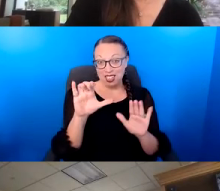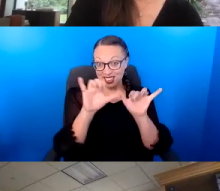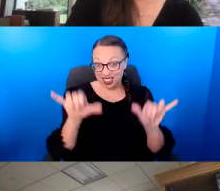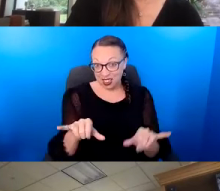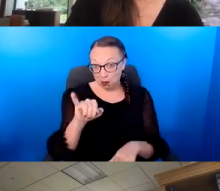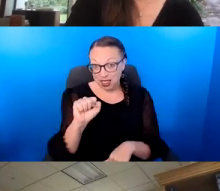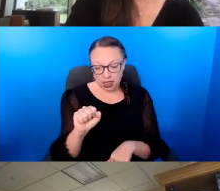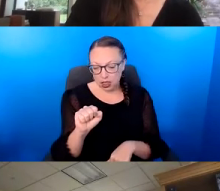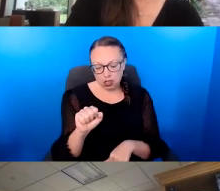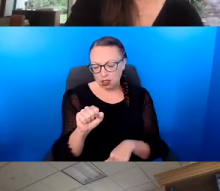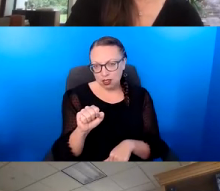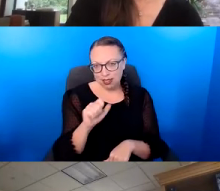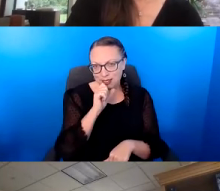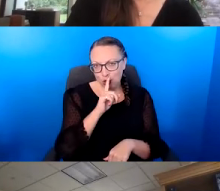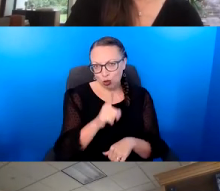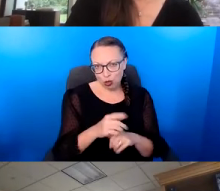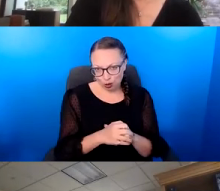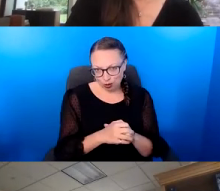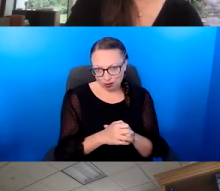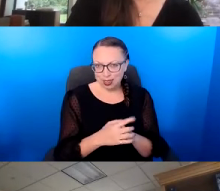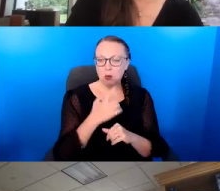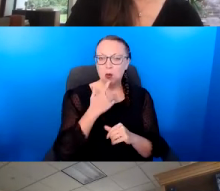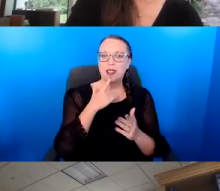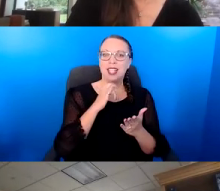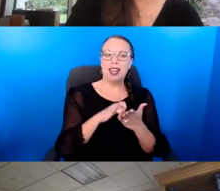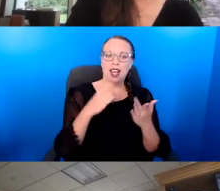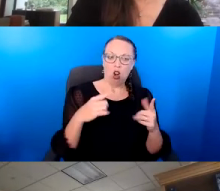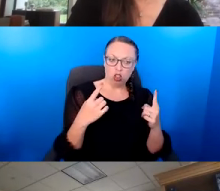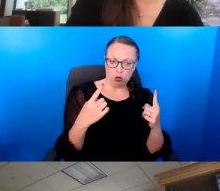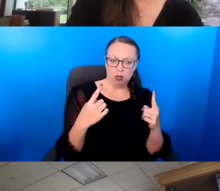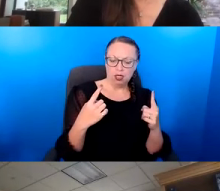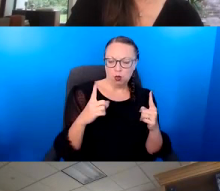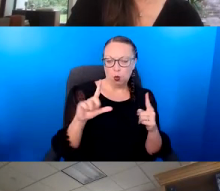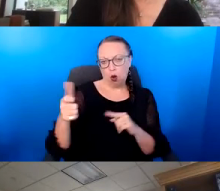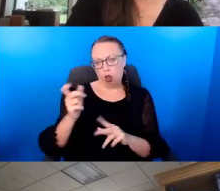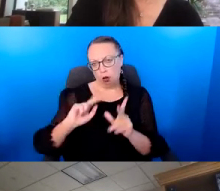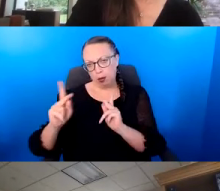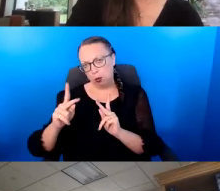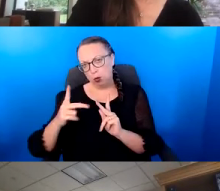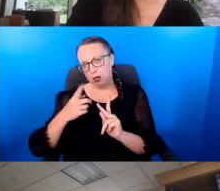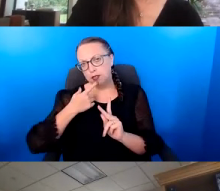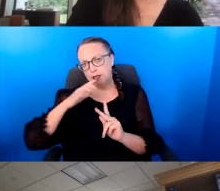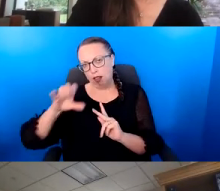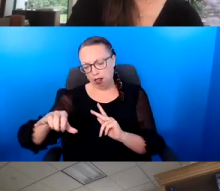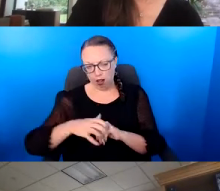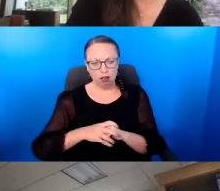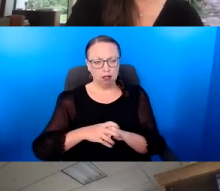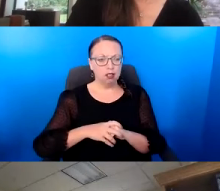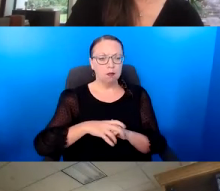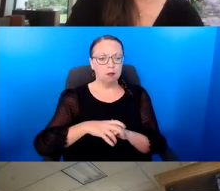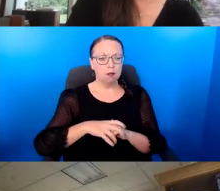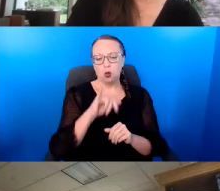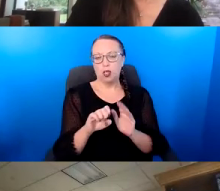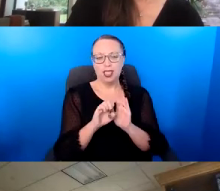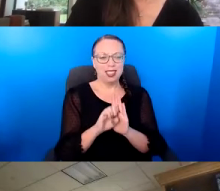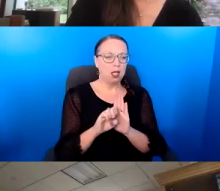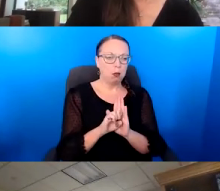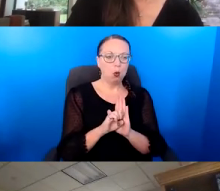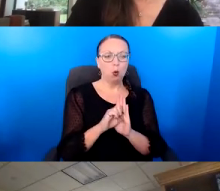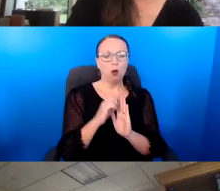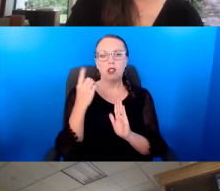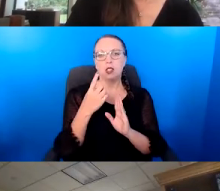isn't. And when we make that argument, or others have made the argument, this is really a prime example of what's considered